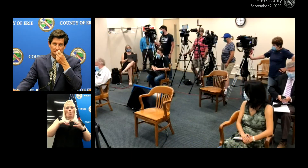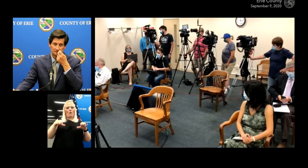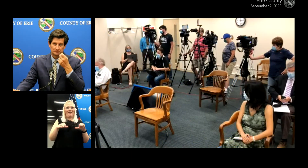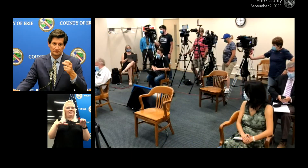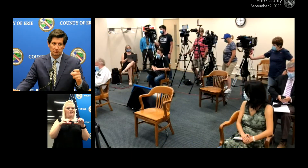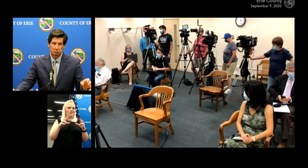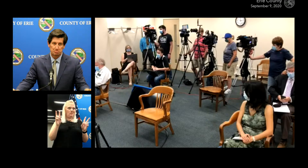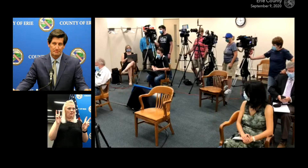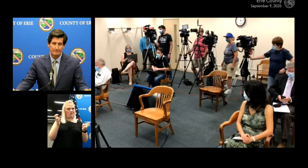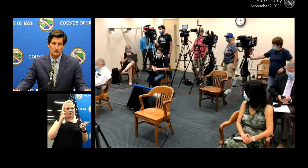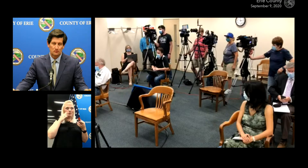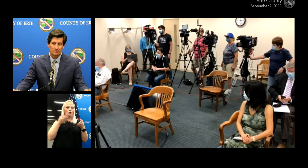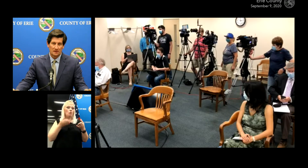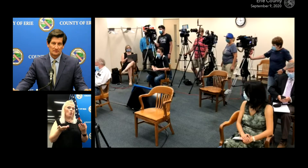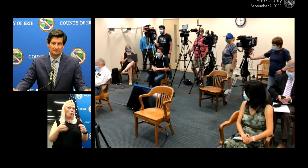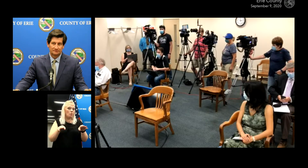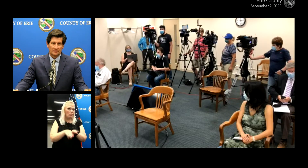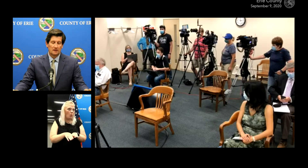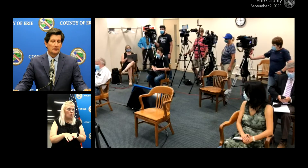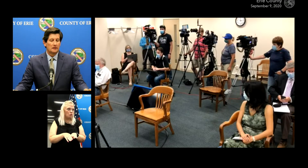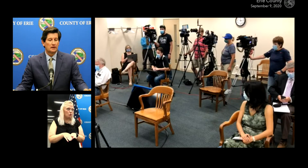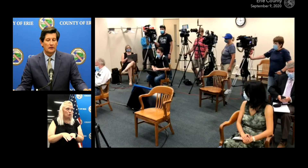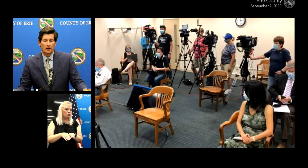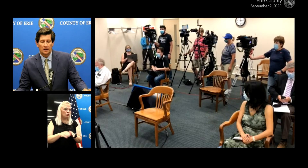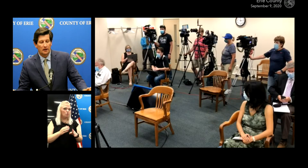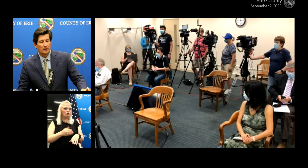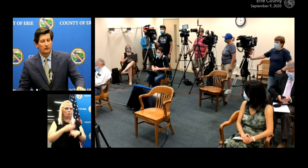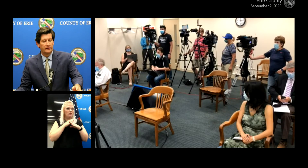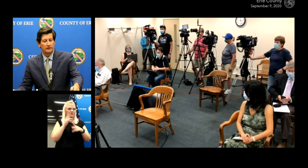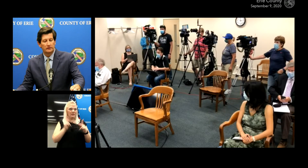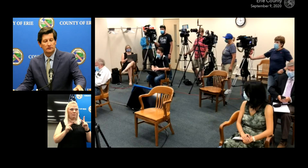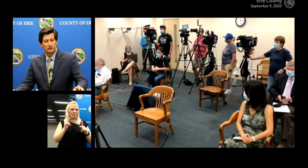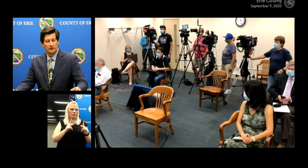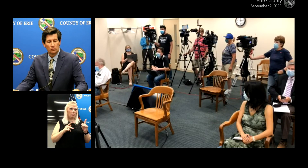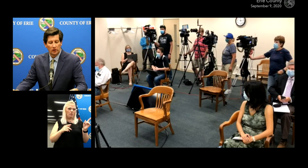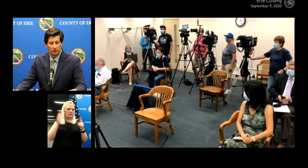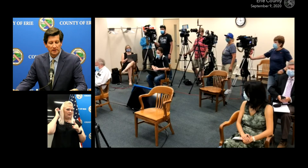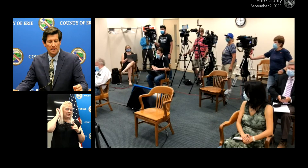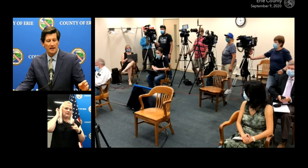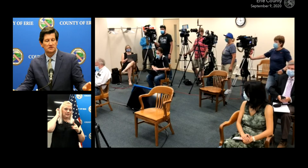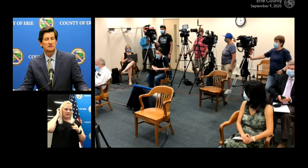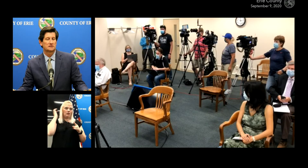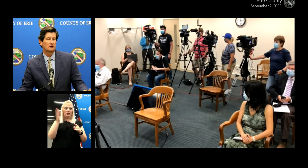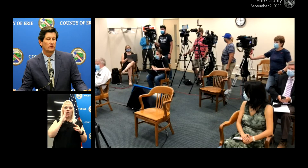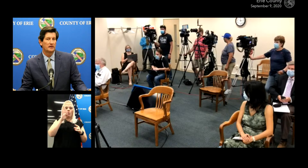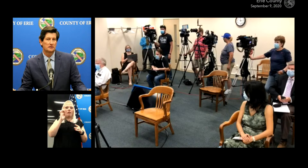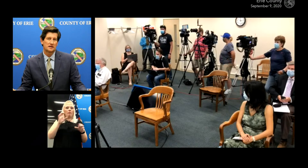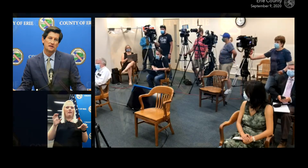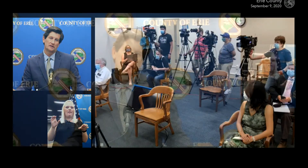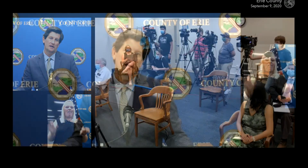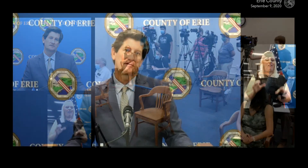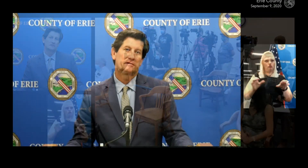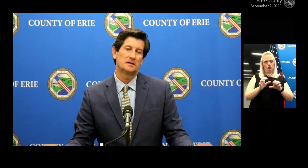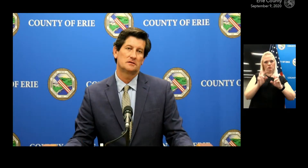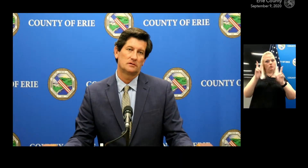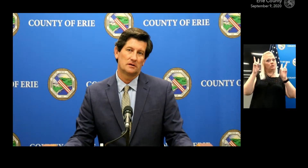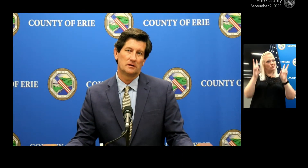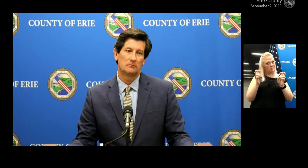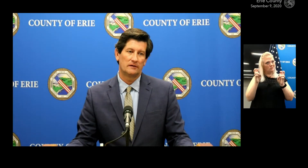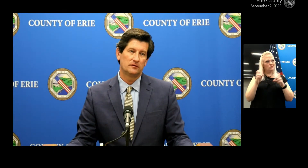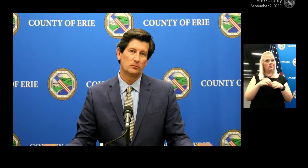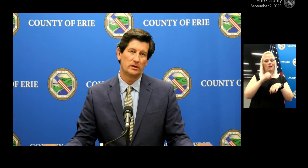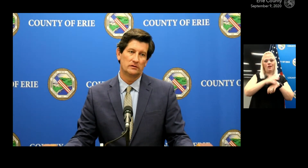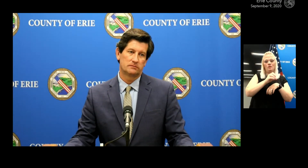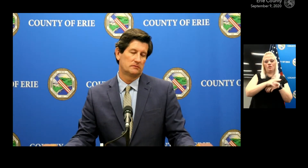as, road closures to try to prevent people from even considering gaming out there? There will be actions that will be entertained in consultation with